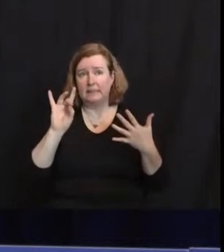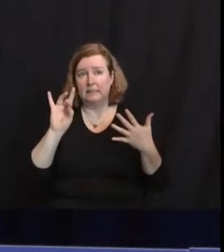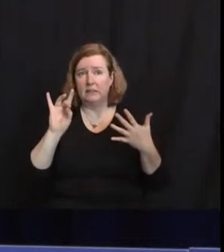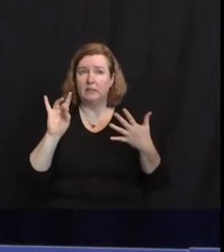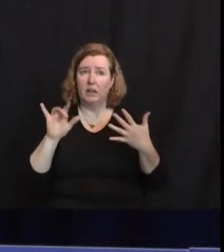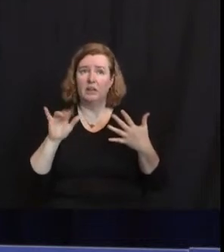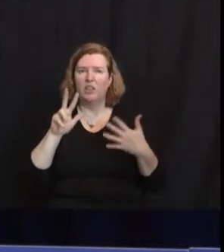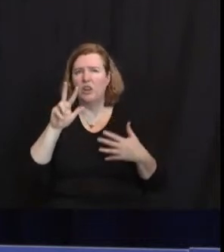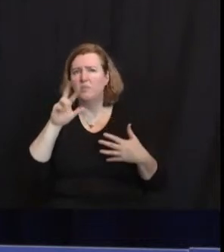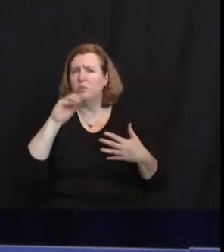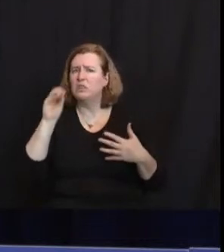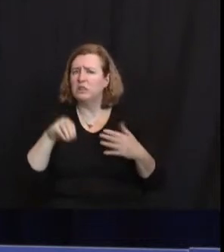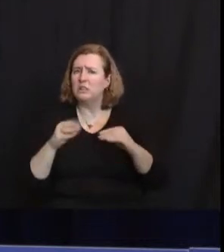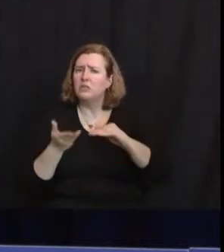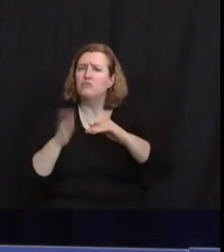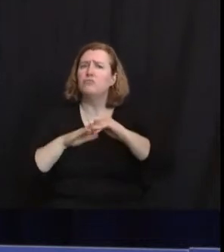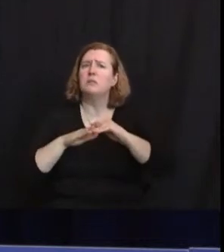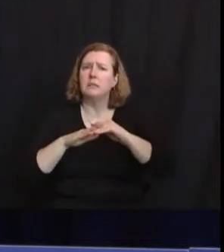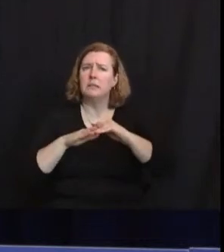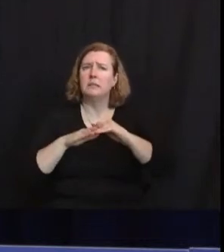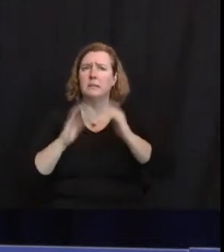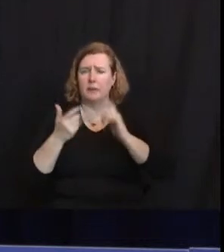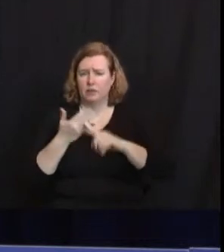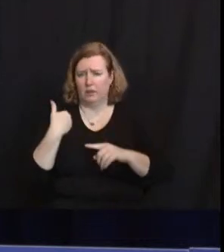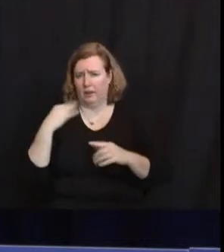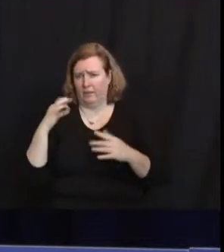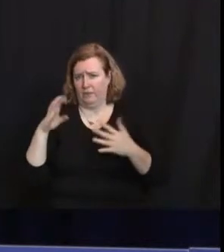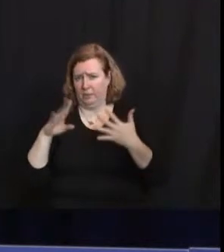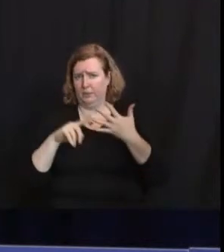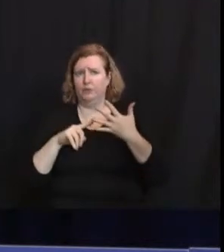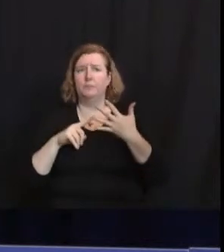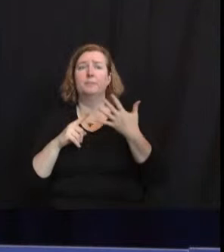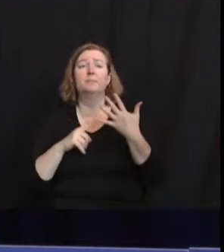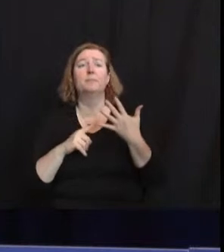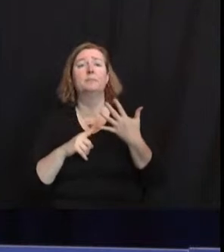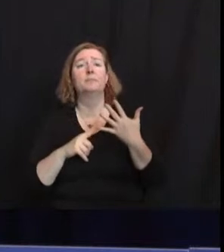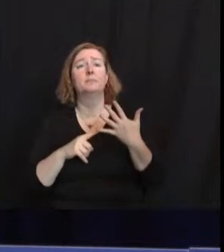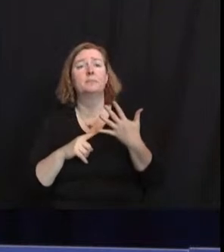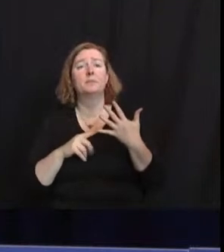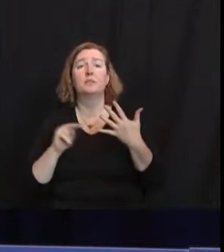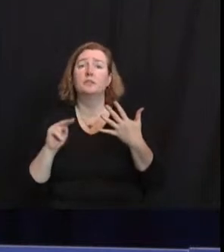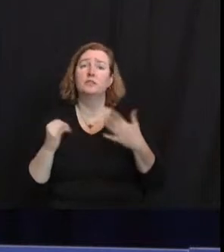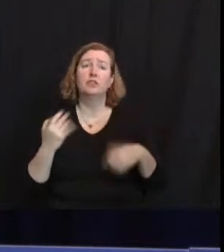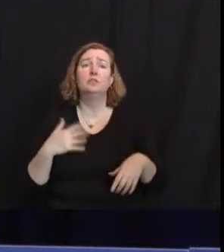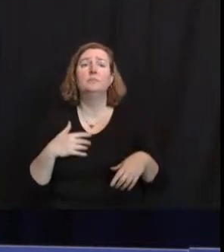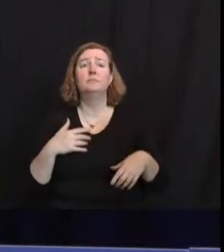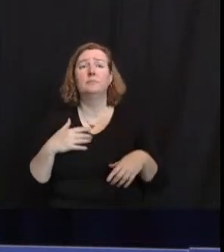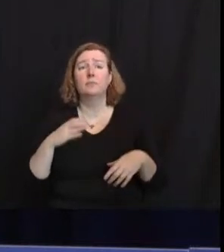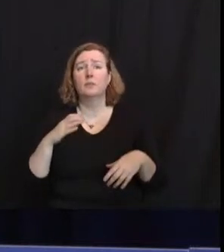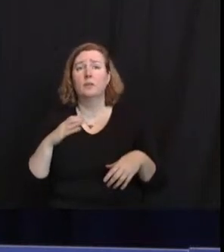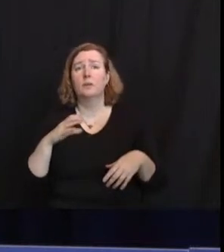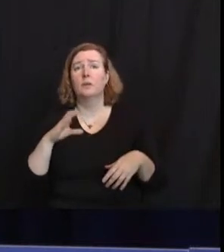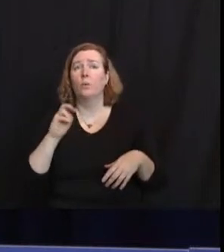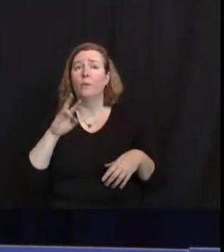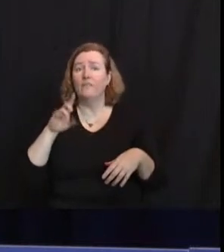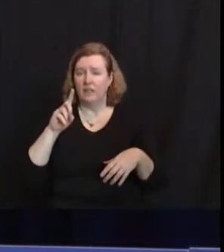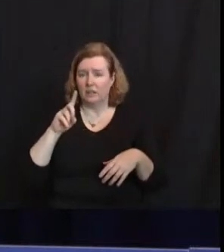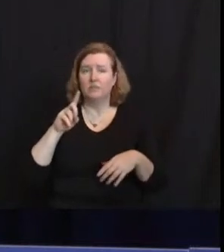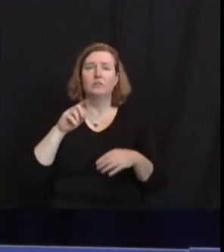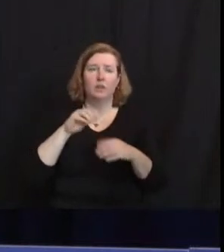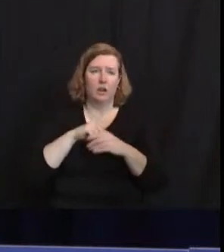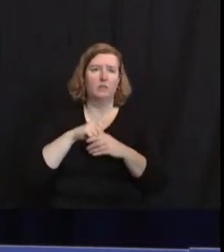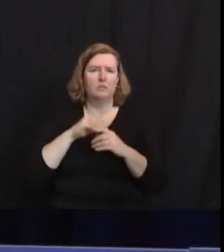3-point increase from early February. Today, New Jersey's COVID Alert NJ exposure notification system